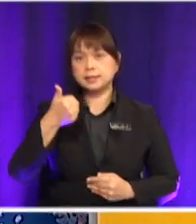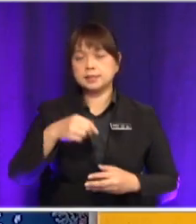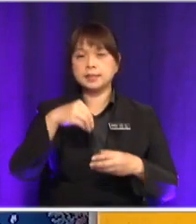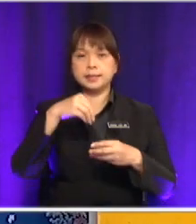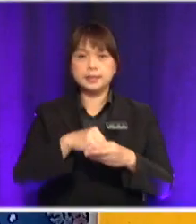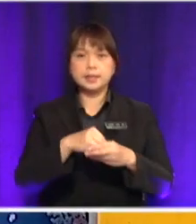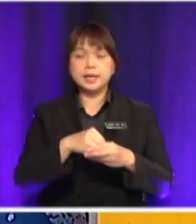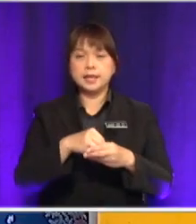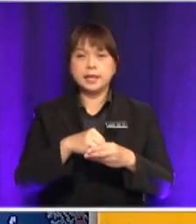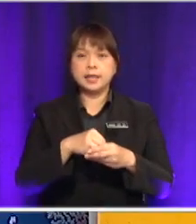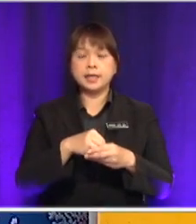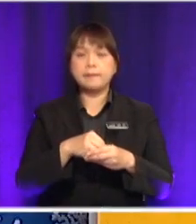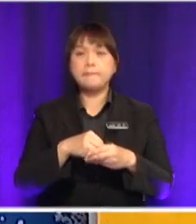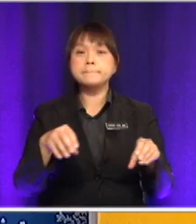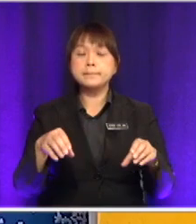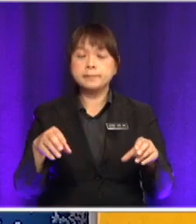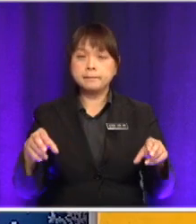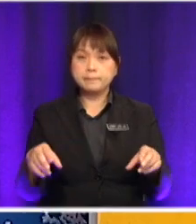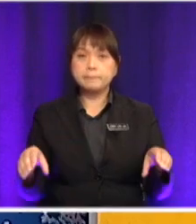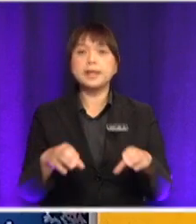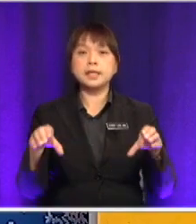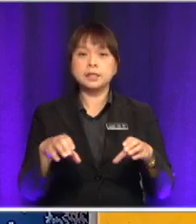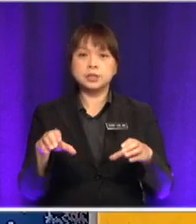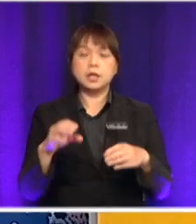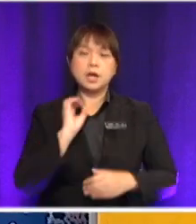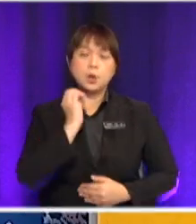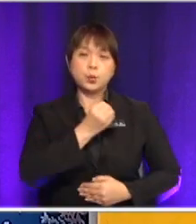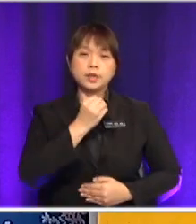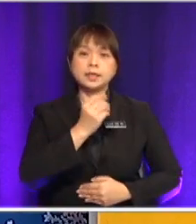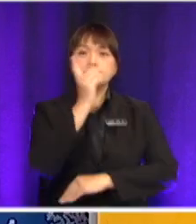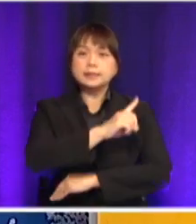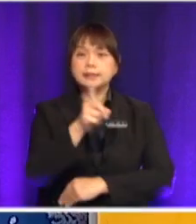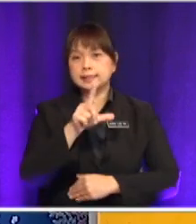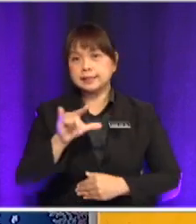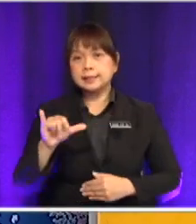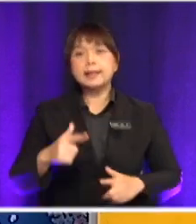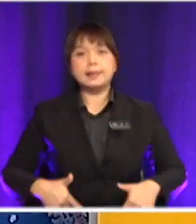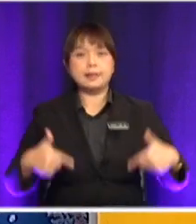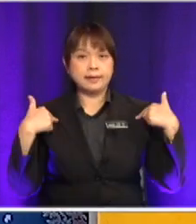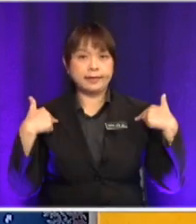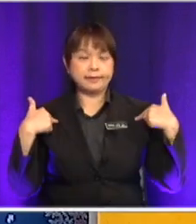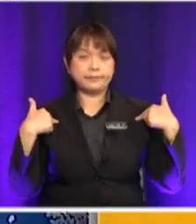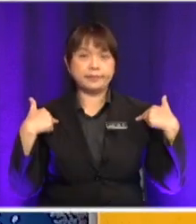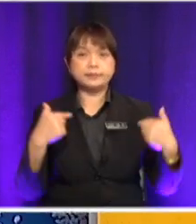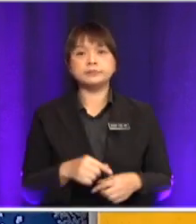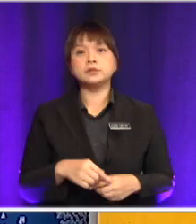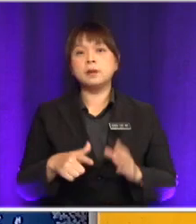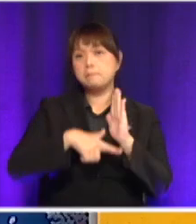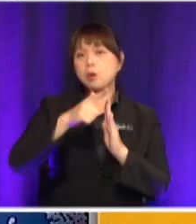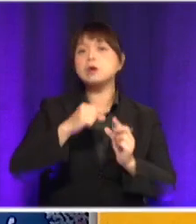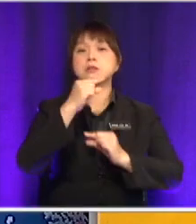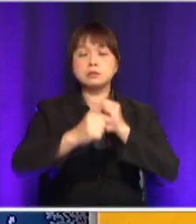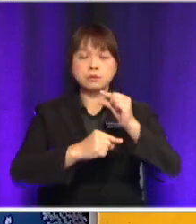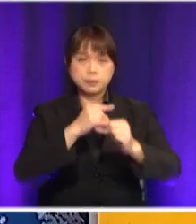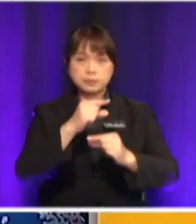life management, because nowadays things are becoming more and more globalized. You go to